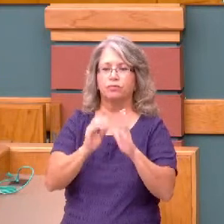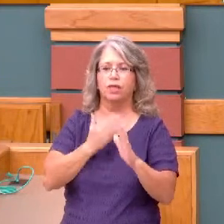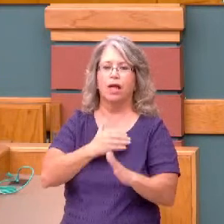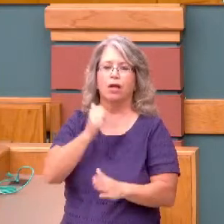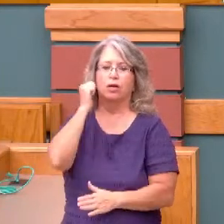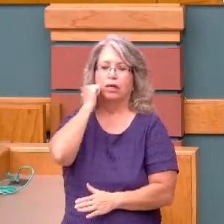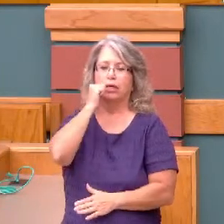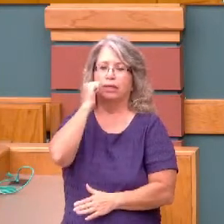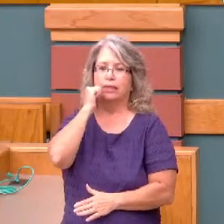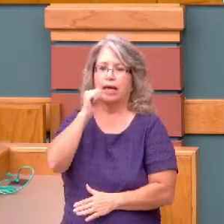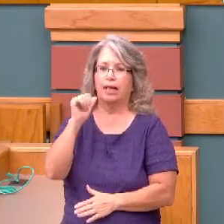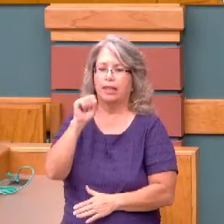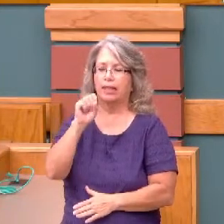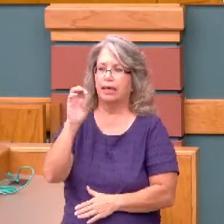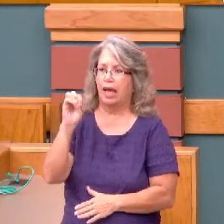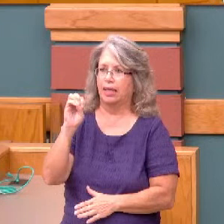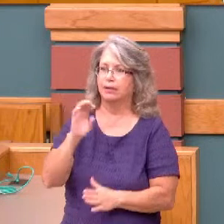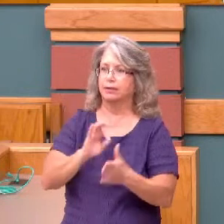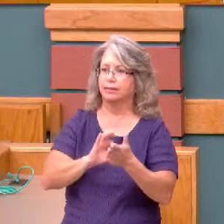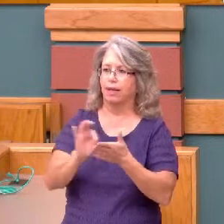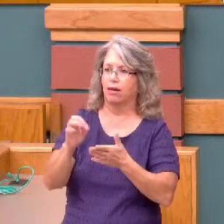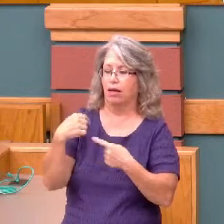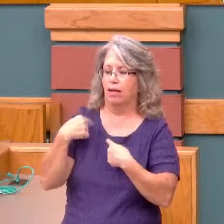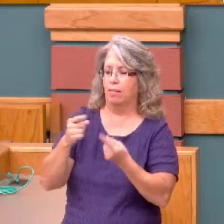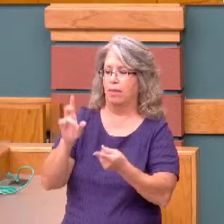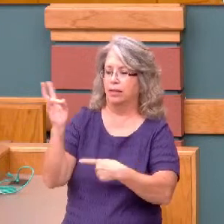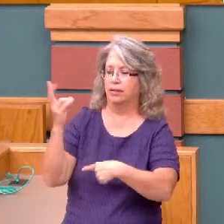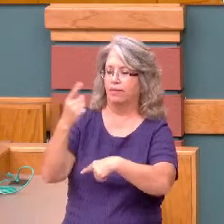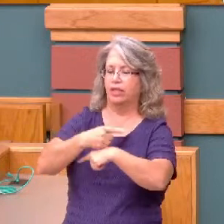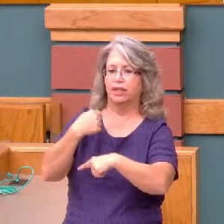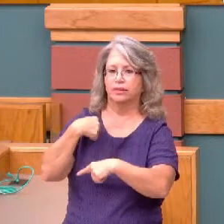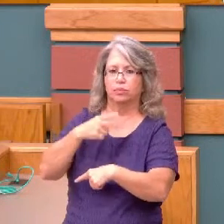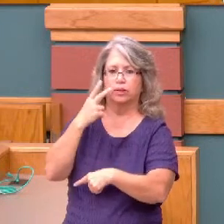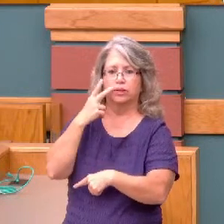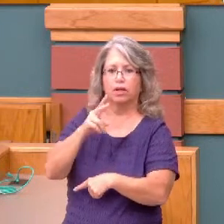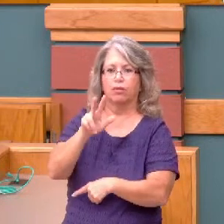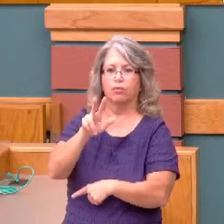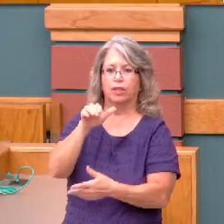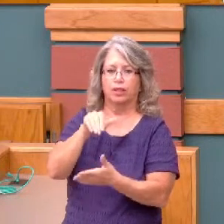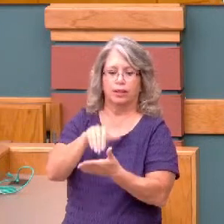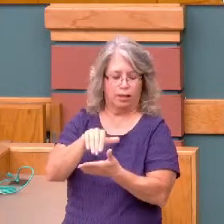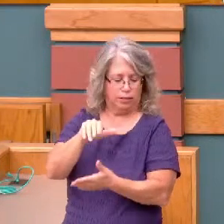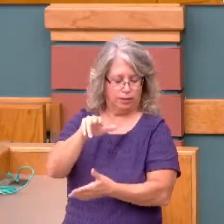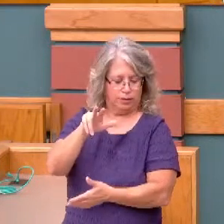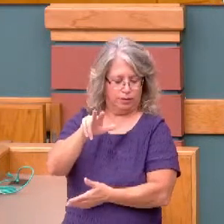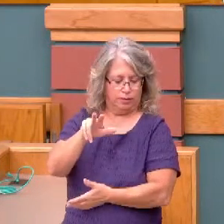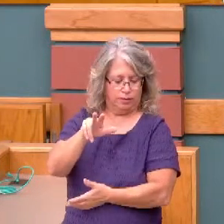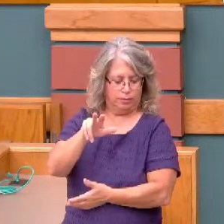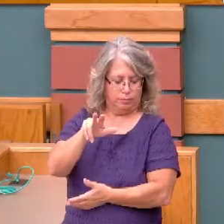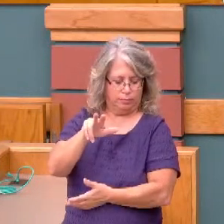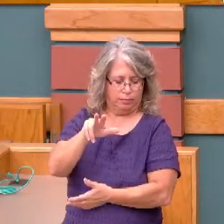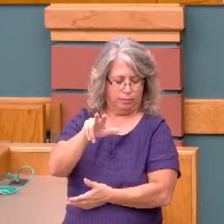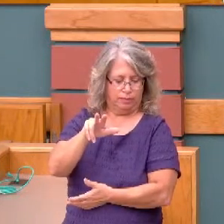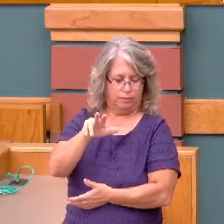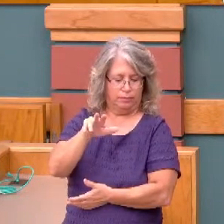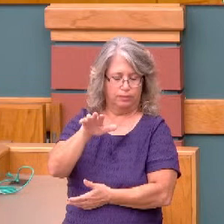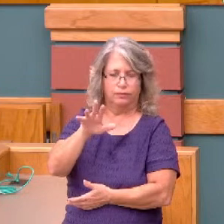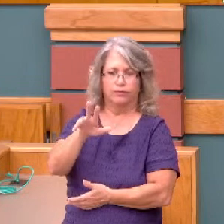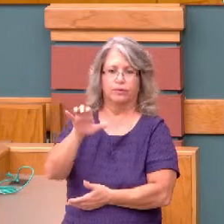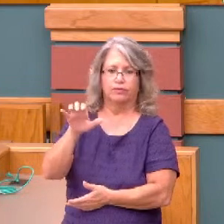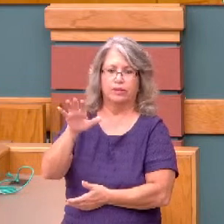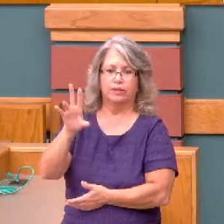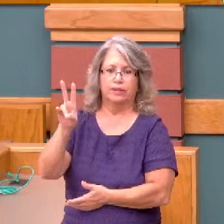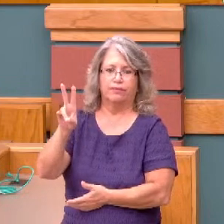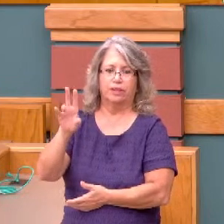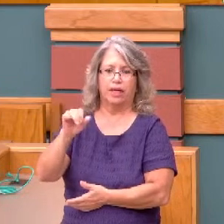So the last 7 days, we saw 3,359 cases. The previous week, we had seen